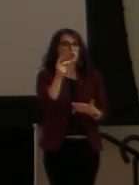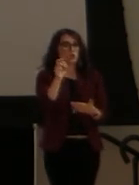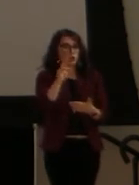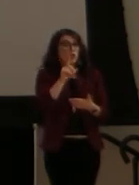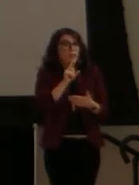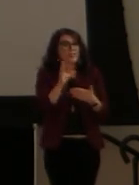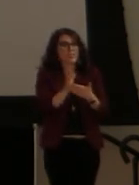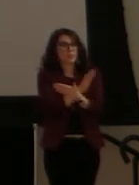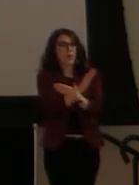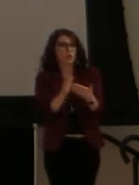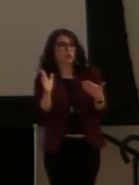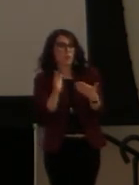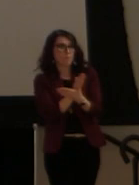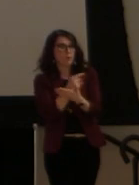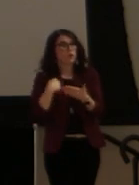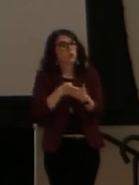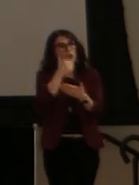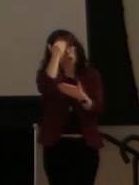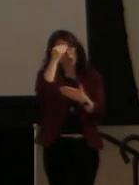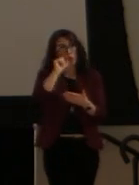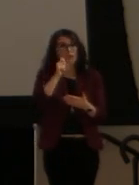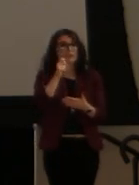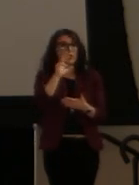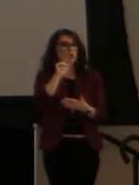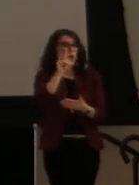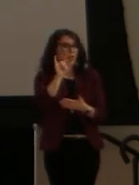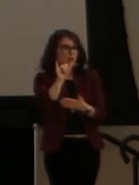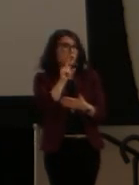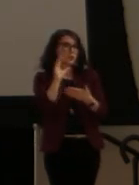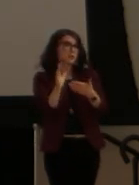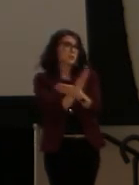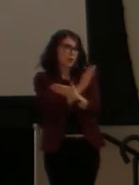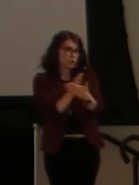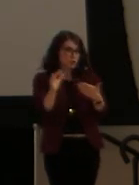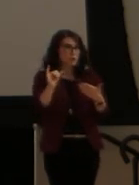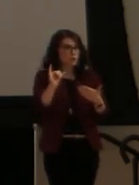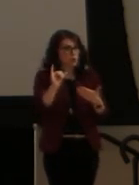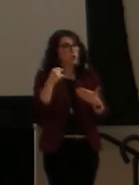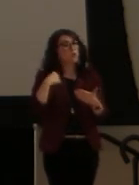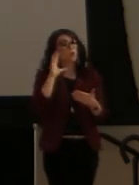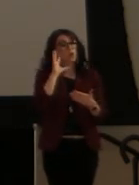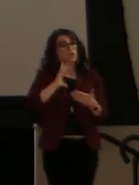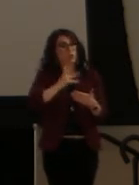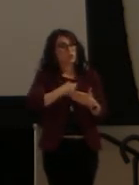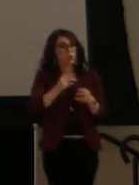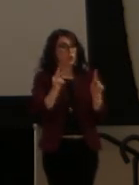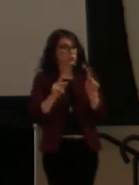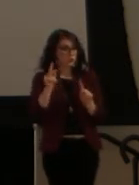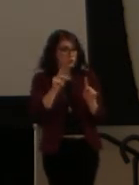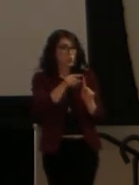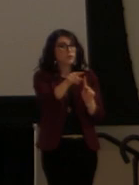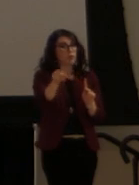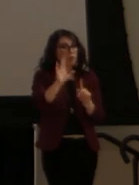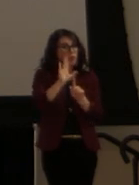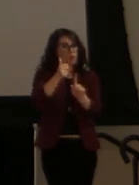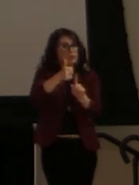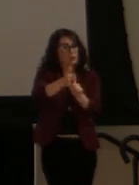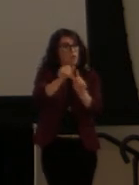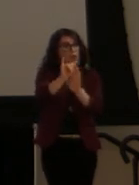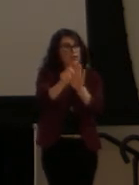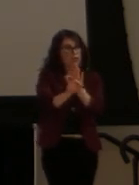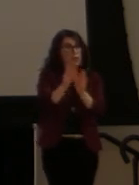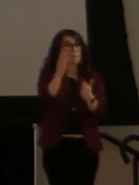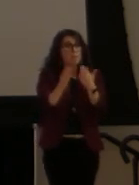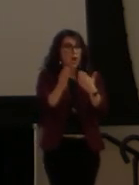spectrum, and we know that sexuality is a spectrum. And for transgender individuals, their self-identity may cross